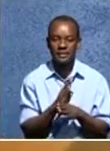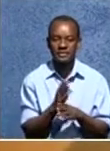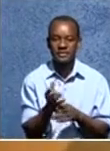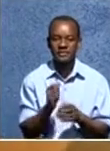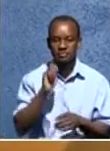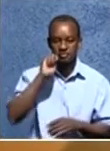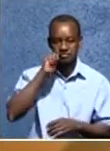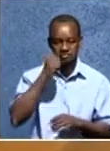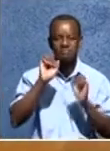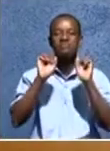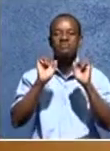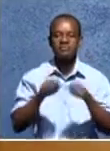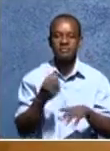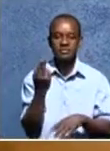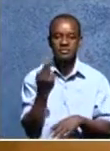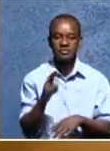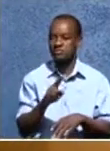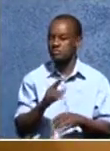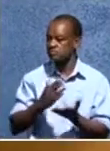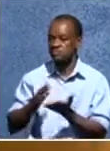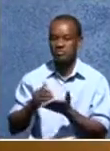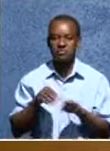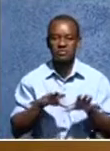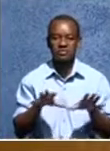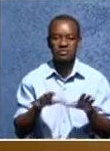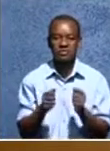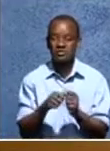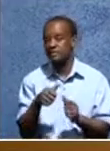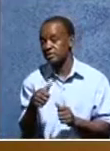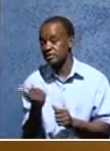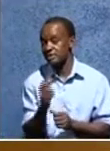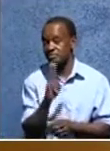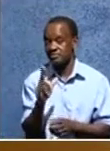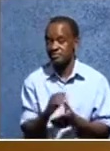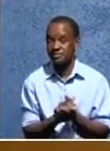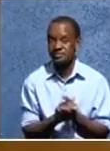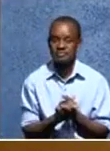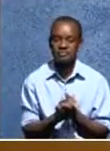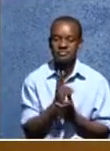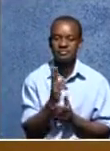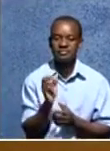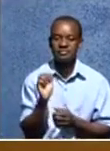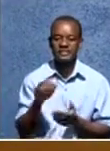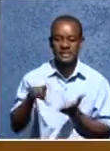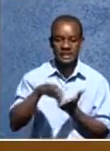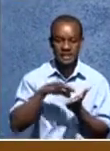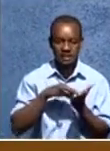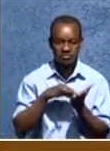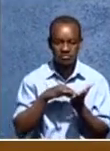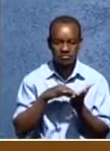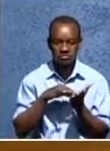small businesses not to share their information with others. So we urge them to come forward so that their needs are established and